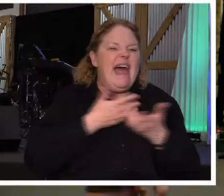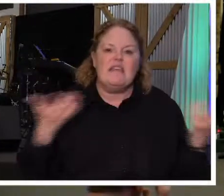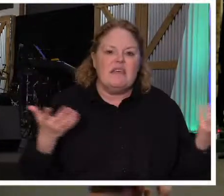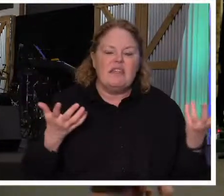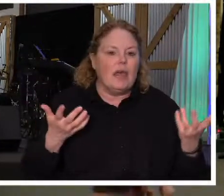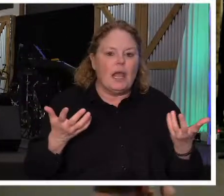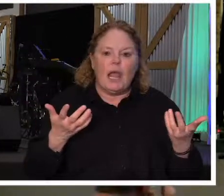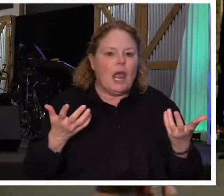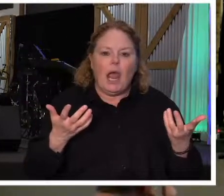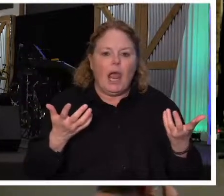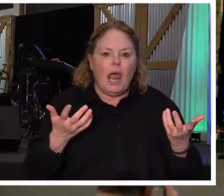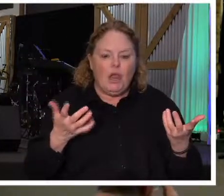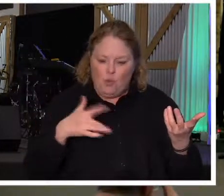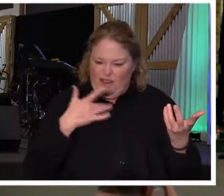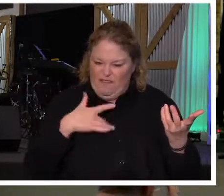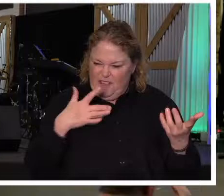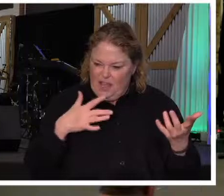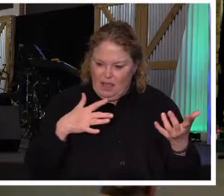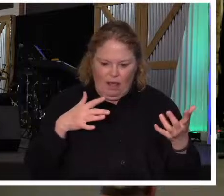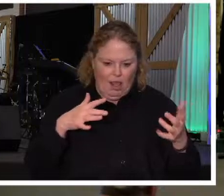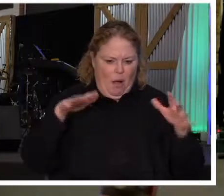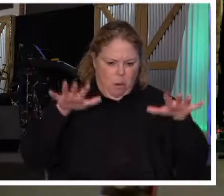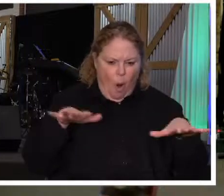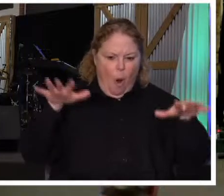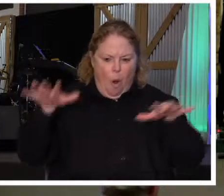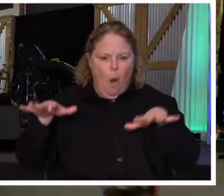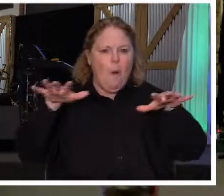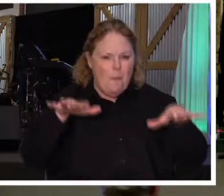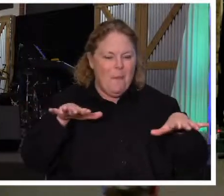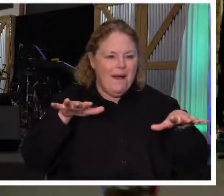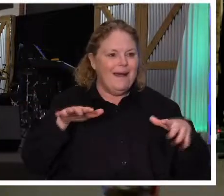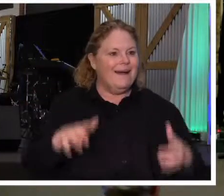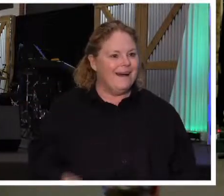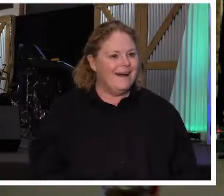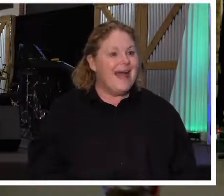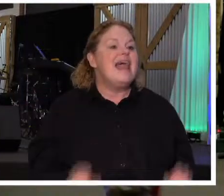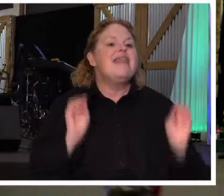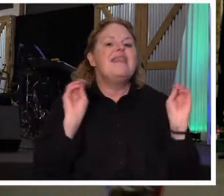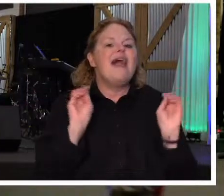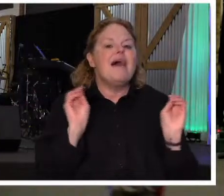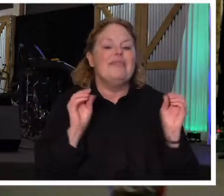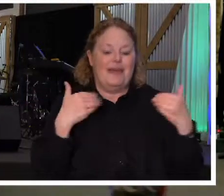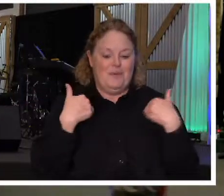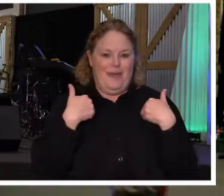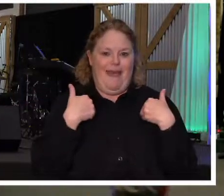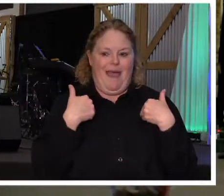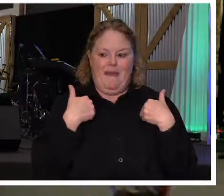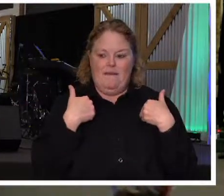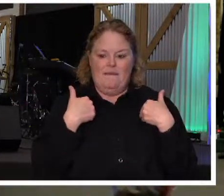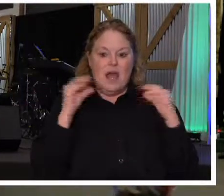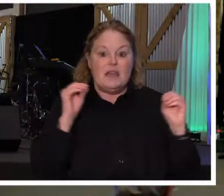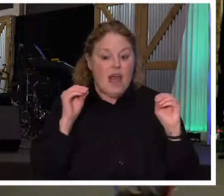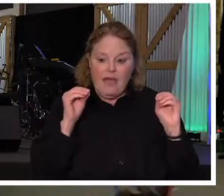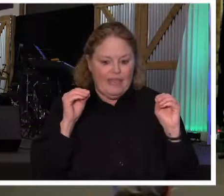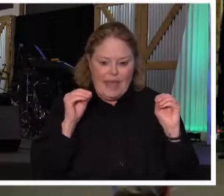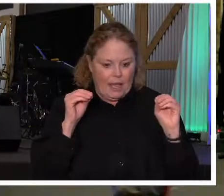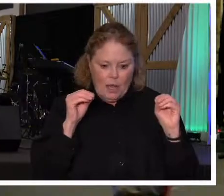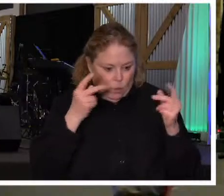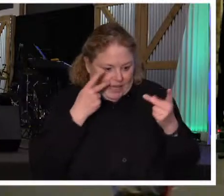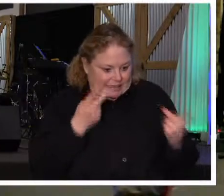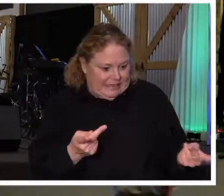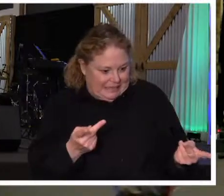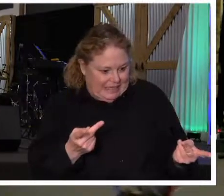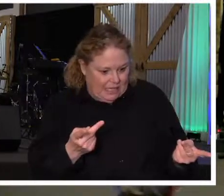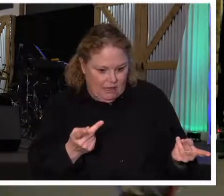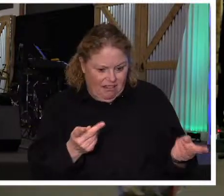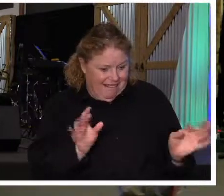earth. In comparison to God, nothing that we have, nothing that we find on this earth, all of it